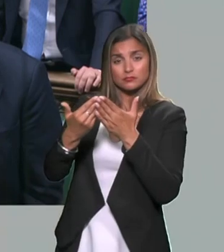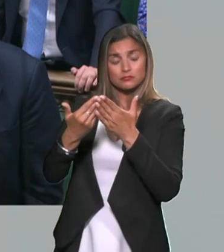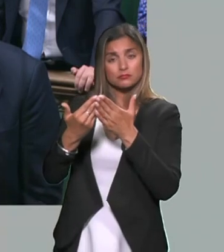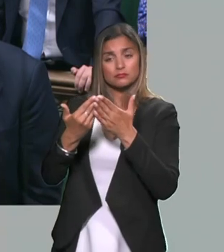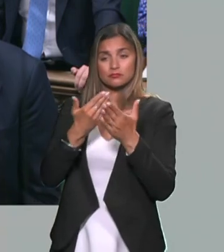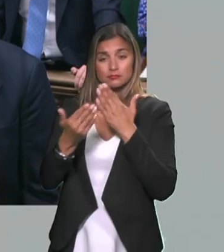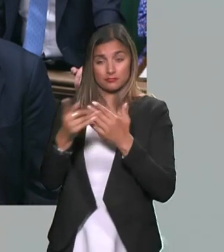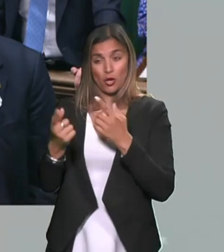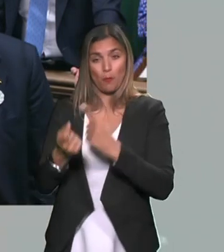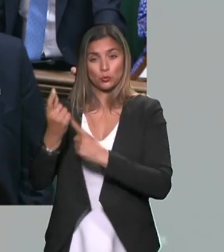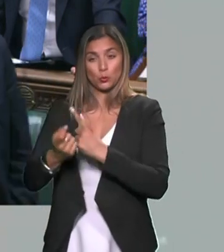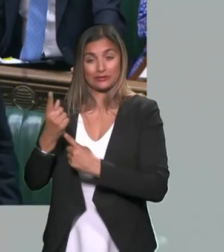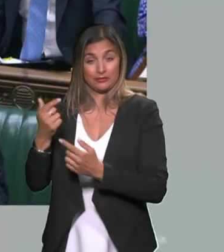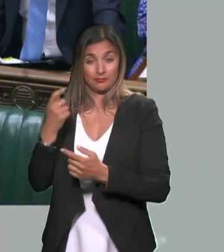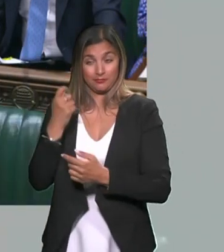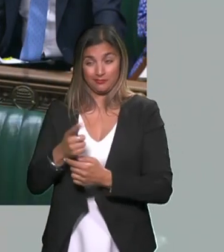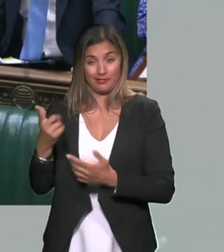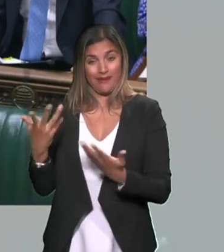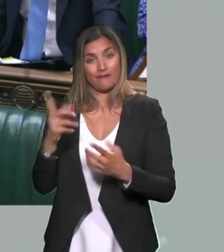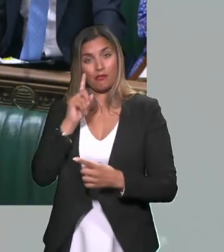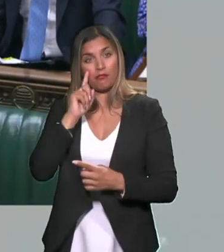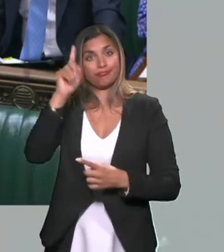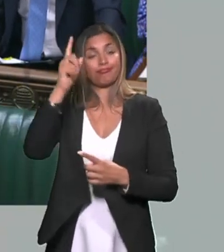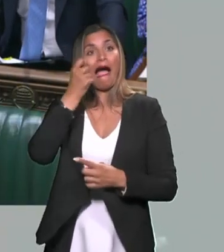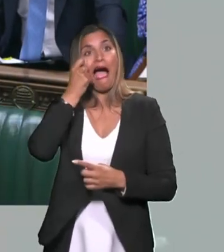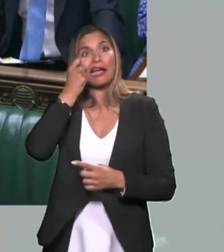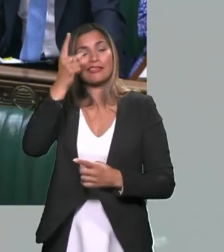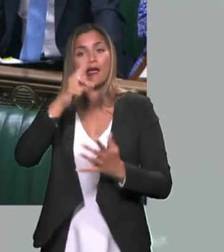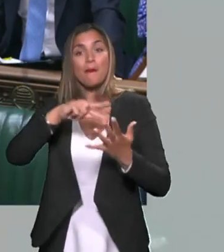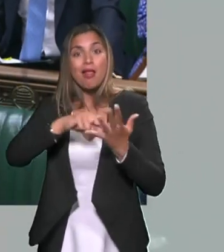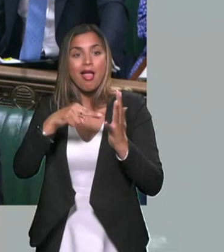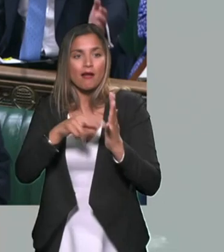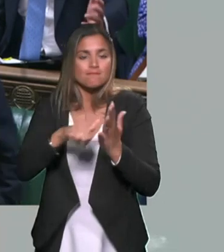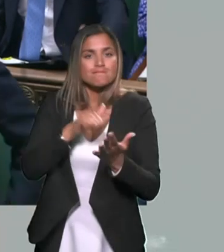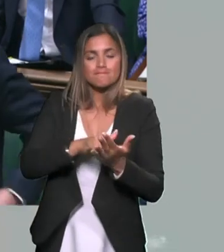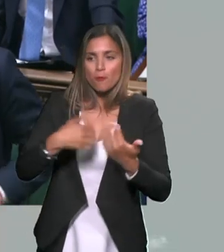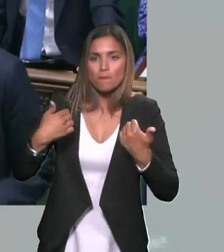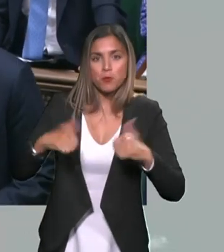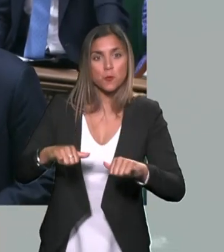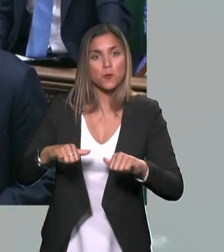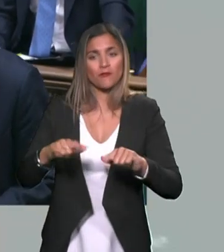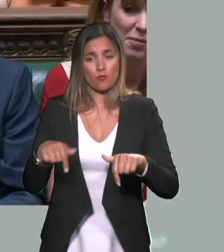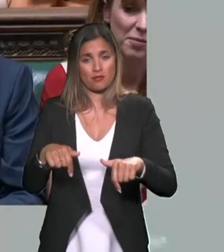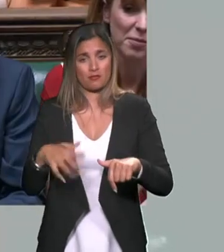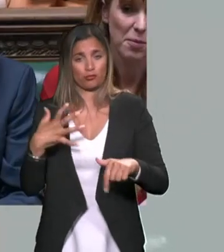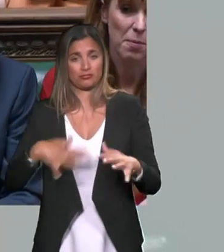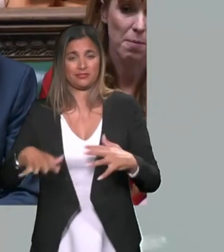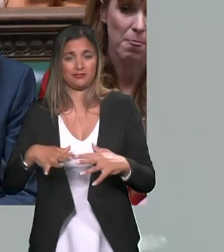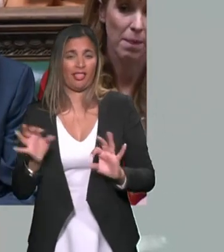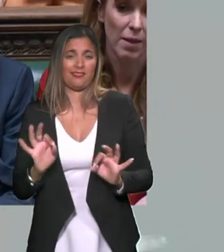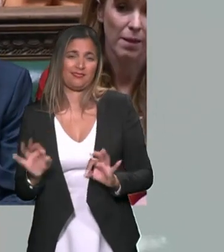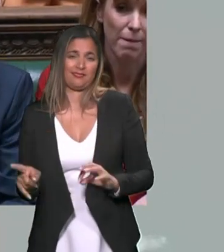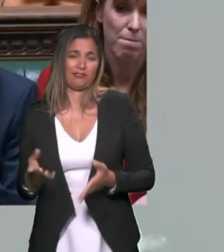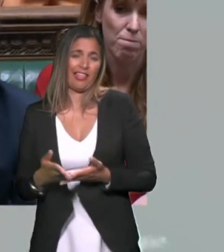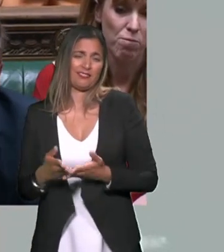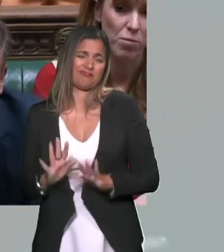opportunity, he's never really come up with an idea, a plan, or a vision for this country. And I can tell you